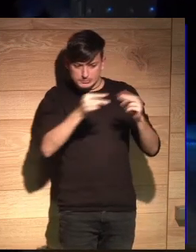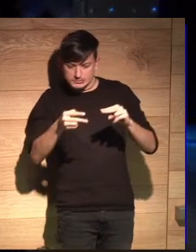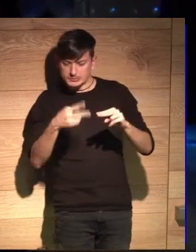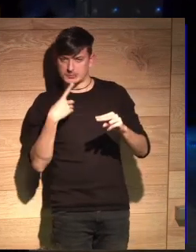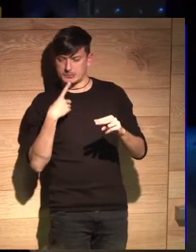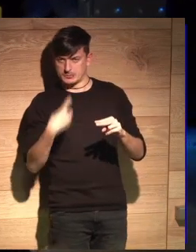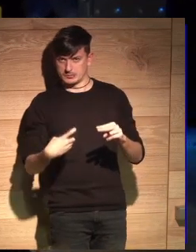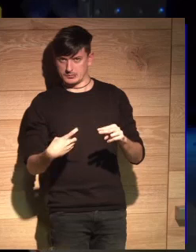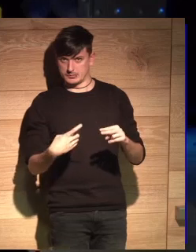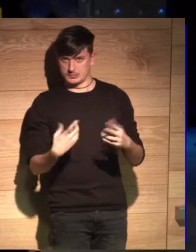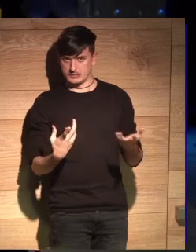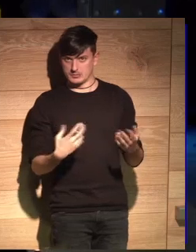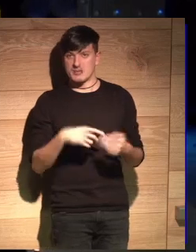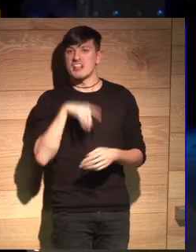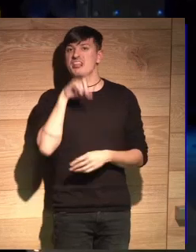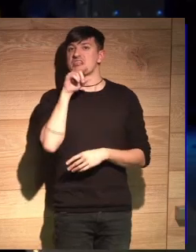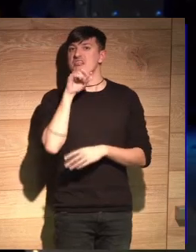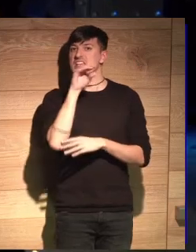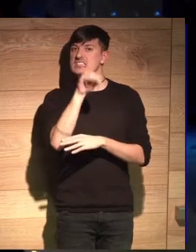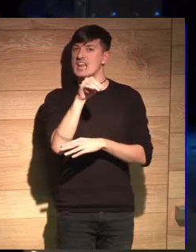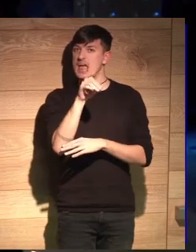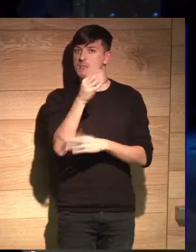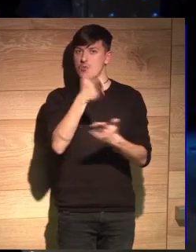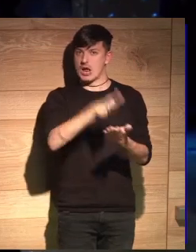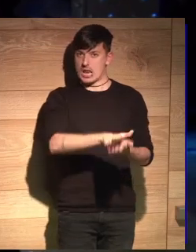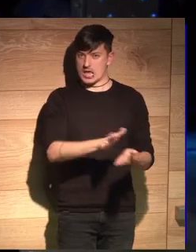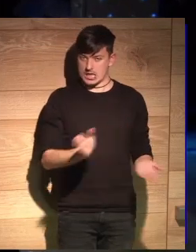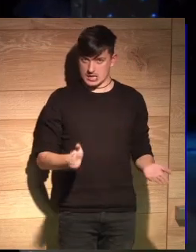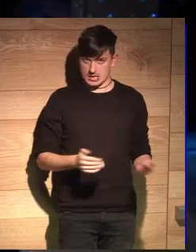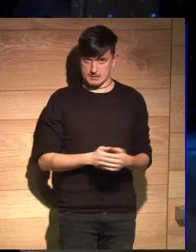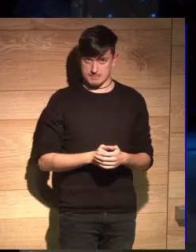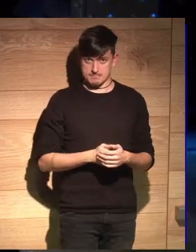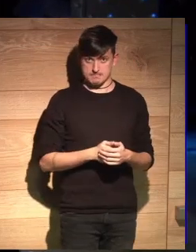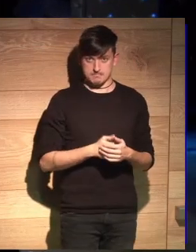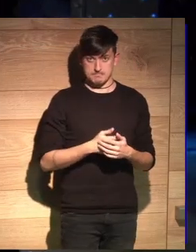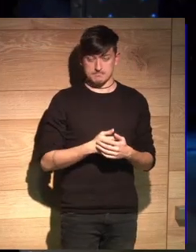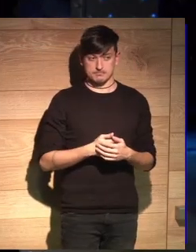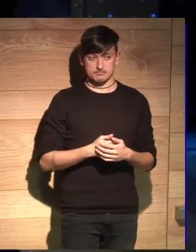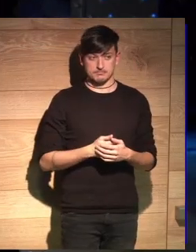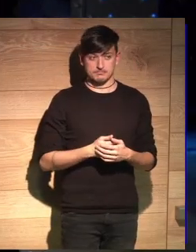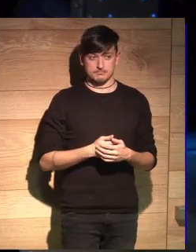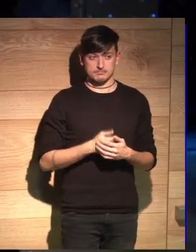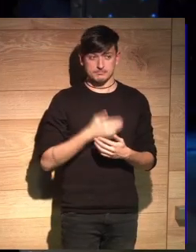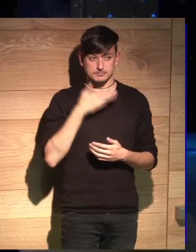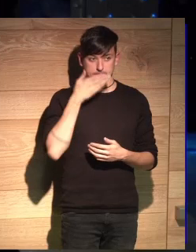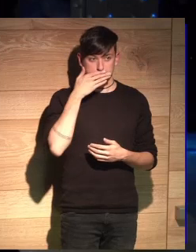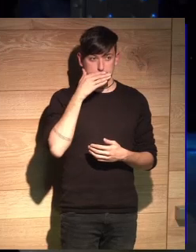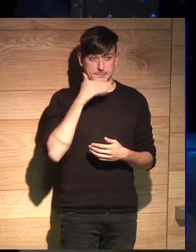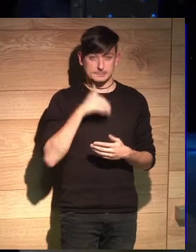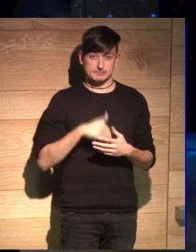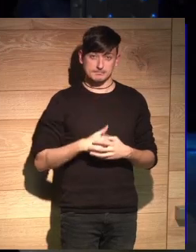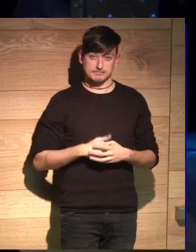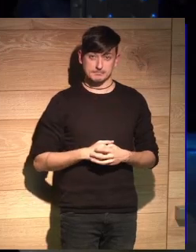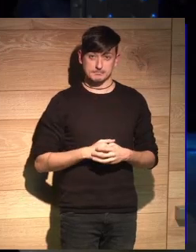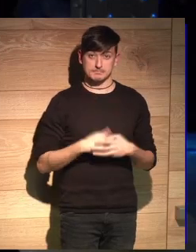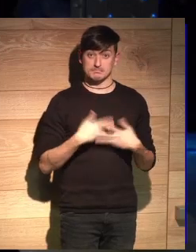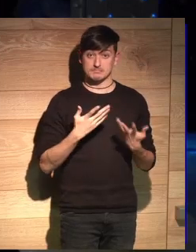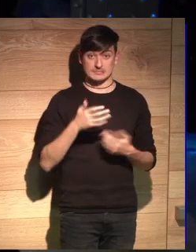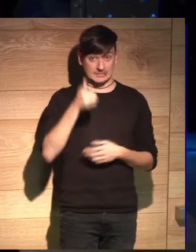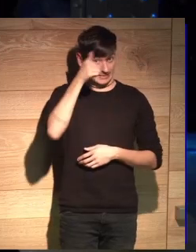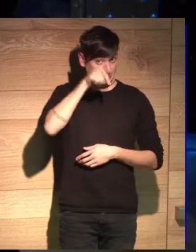language which is difficult to translate, so it just says dies the swan. So Aldous Huxley was thinking about this when he